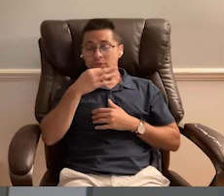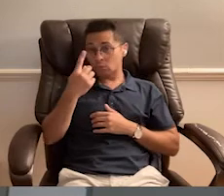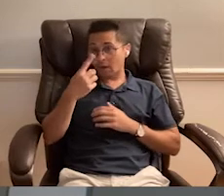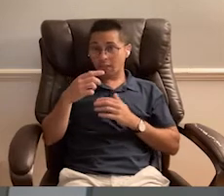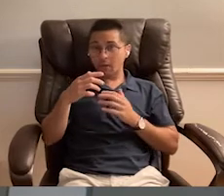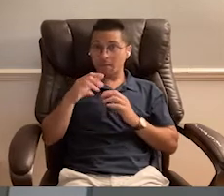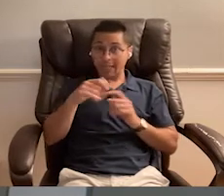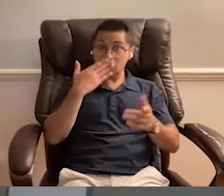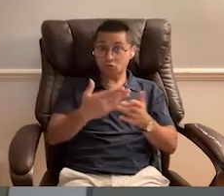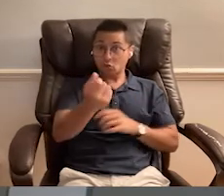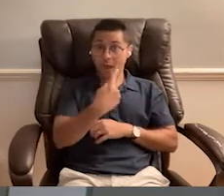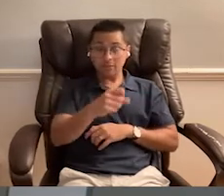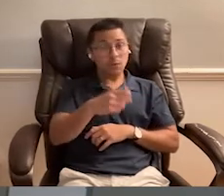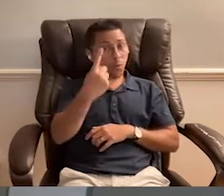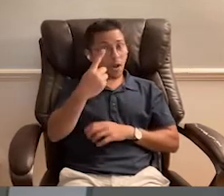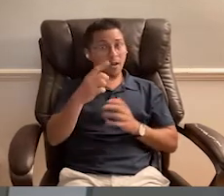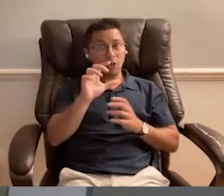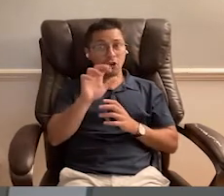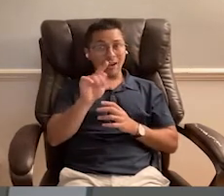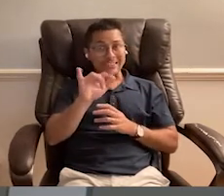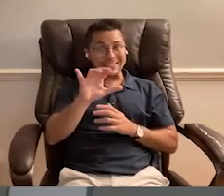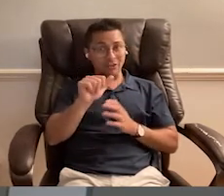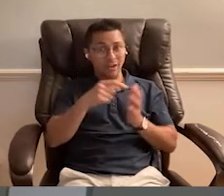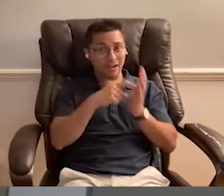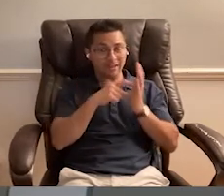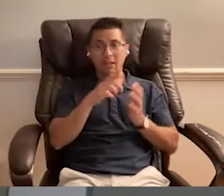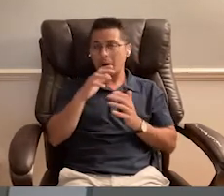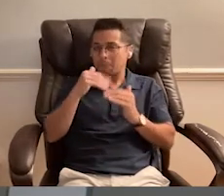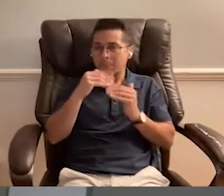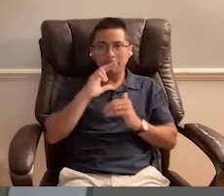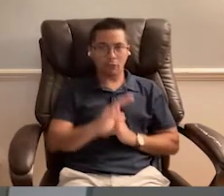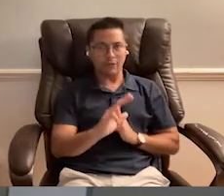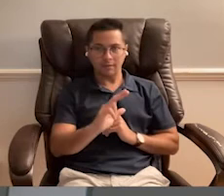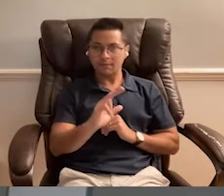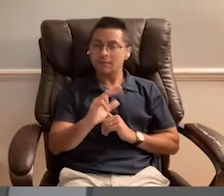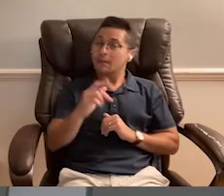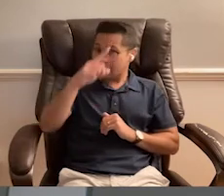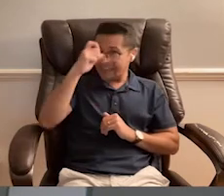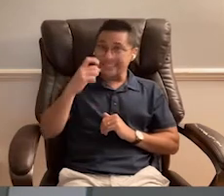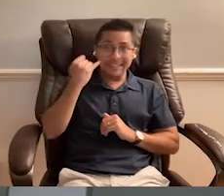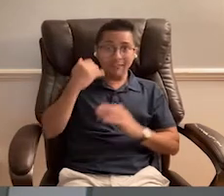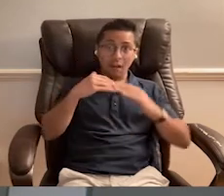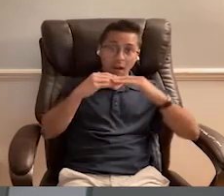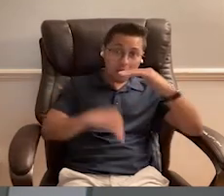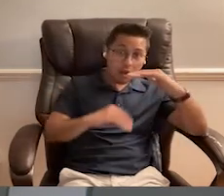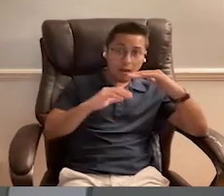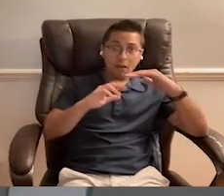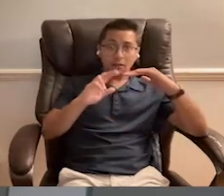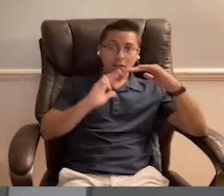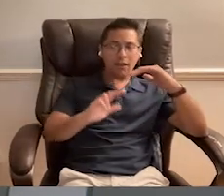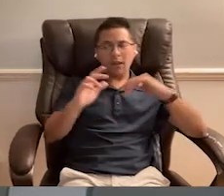two more slides. Okay. And one of the criteria, but that's a good question. Okay. One of the criteria is that they're at least 3 years of age.